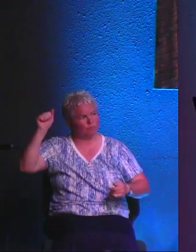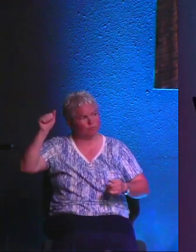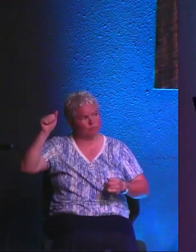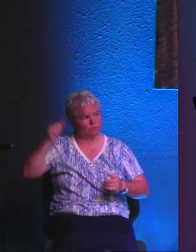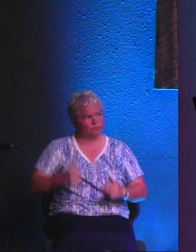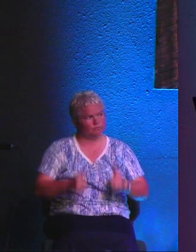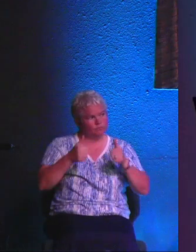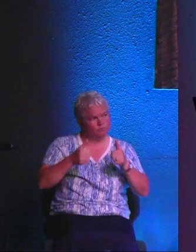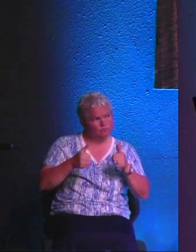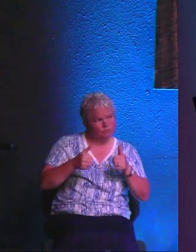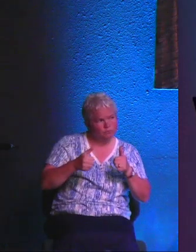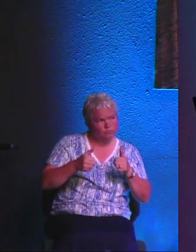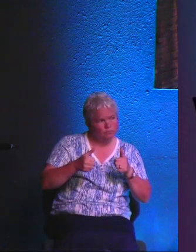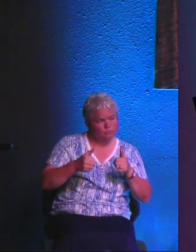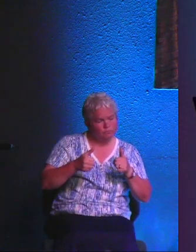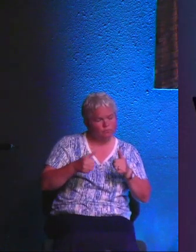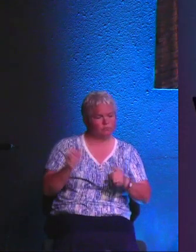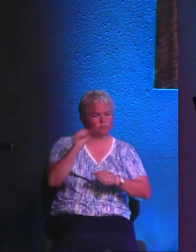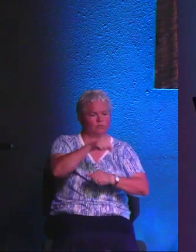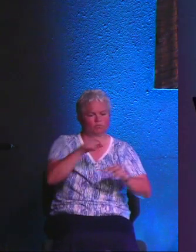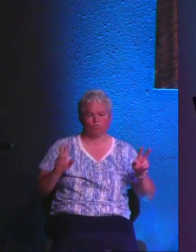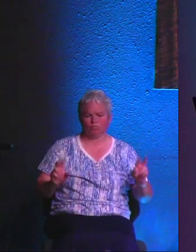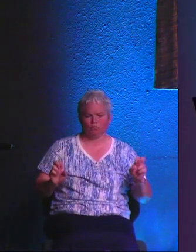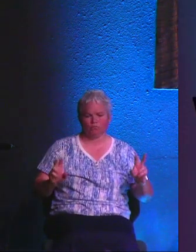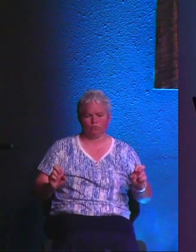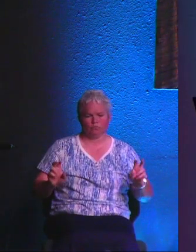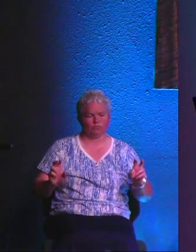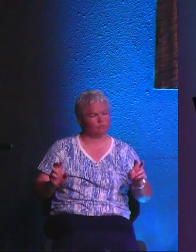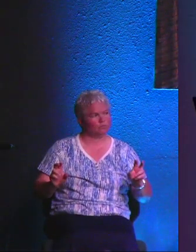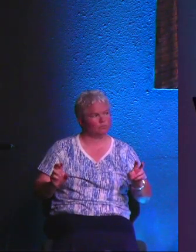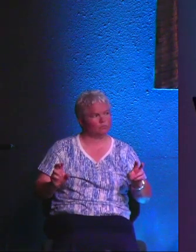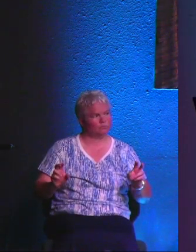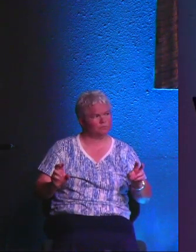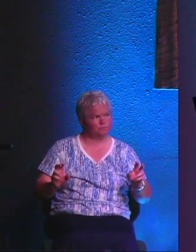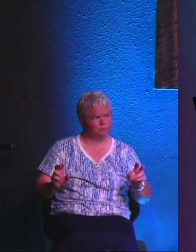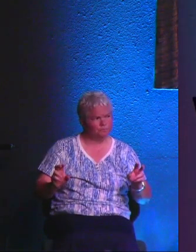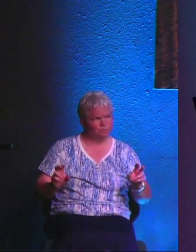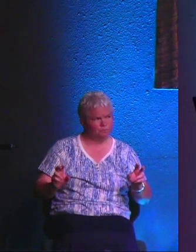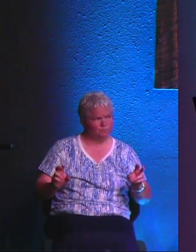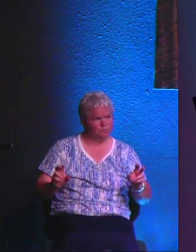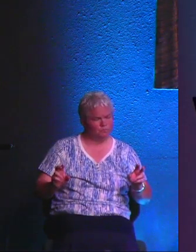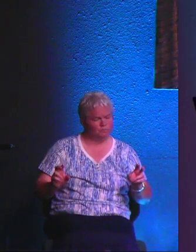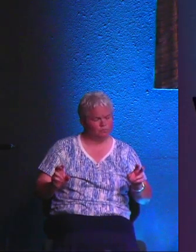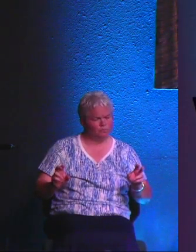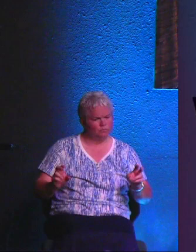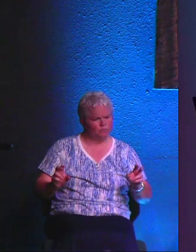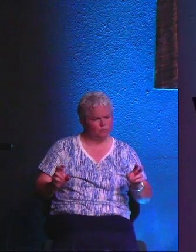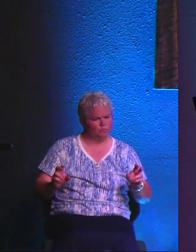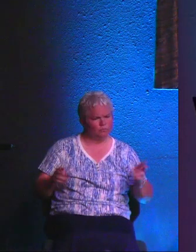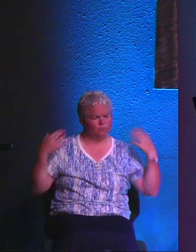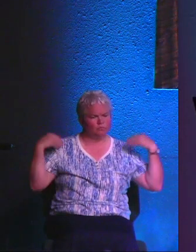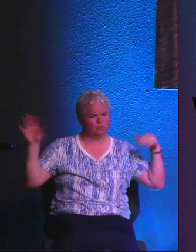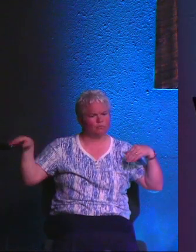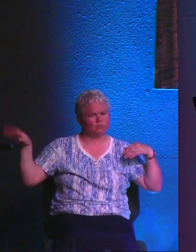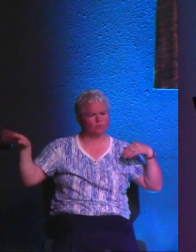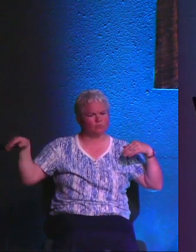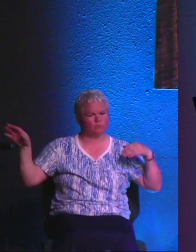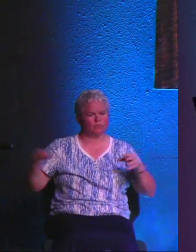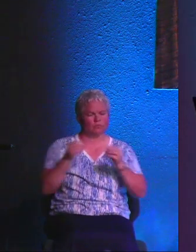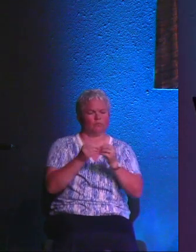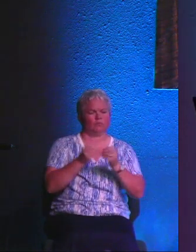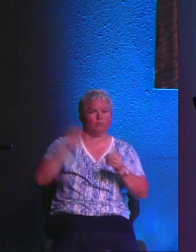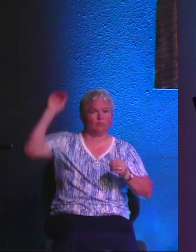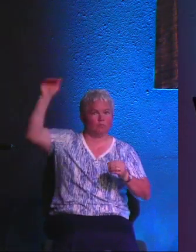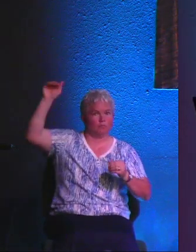one who lives in me is greater than every demon in hell, 1 John 4:4. I am hidden under the wings of the Most